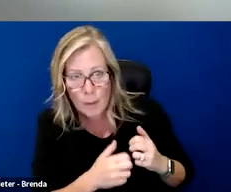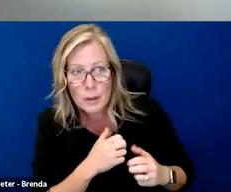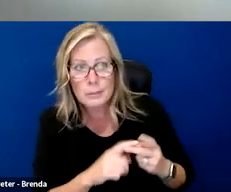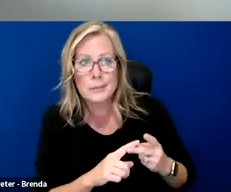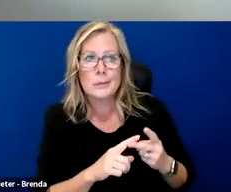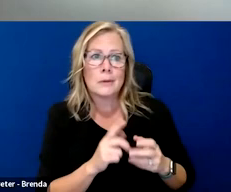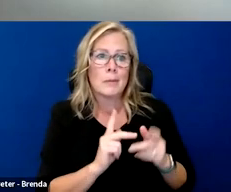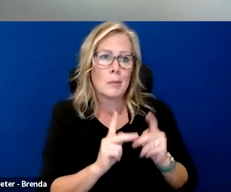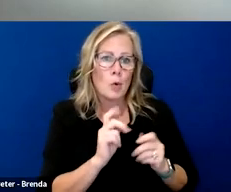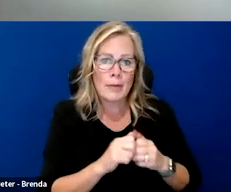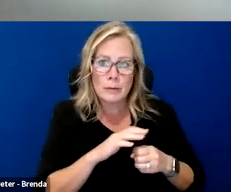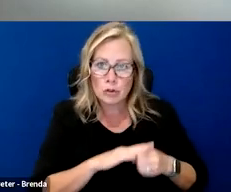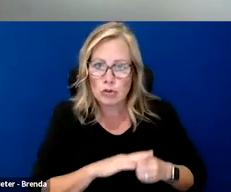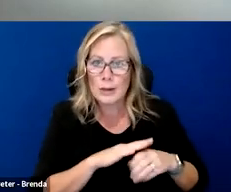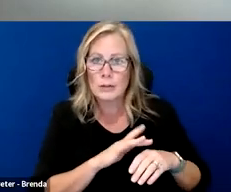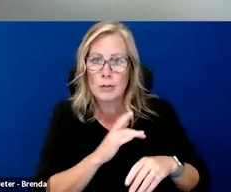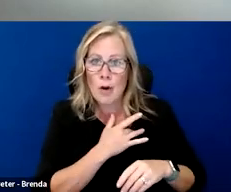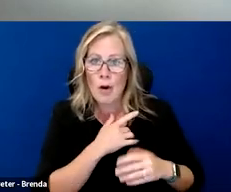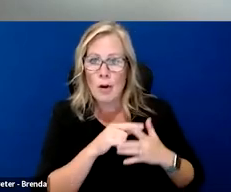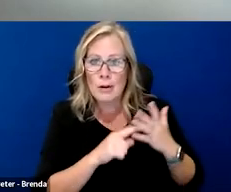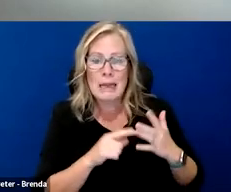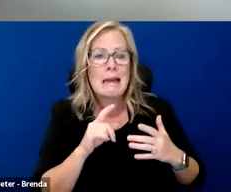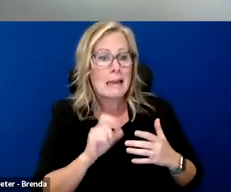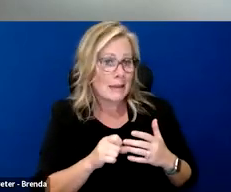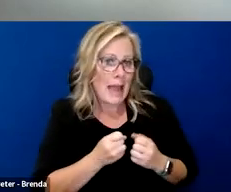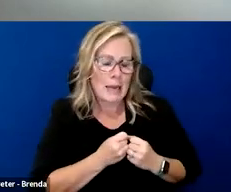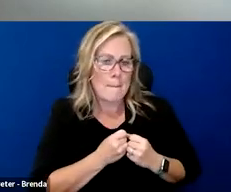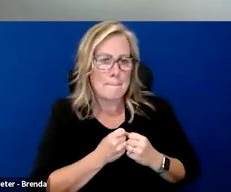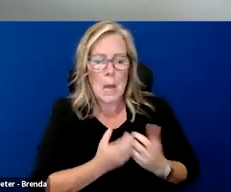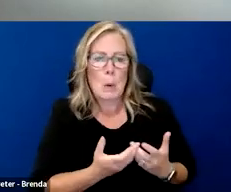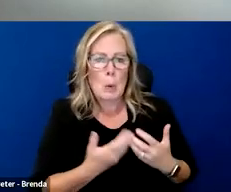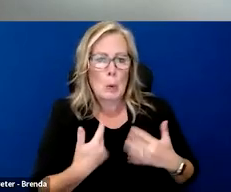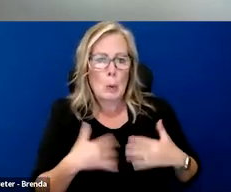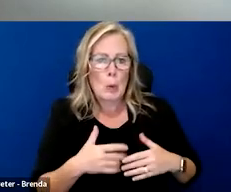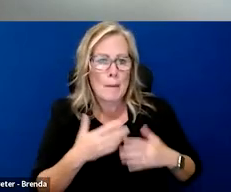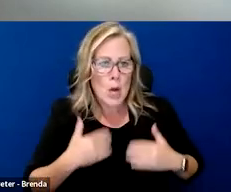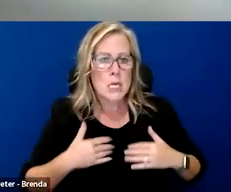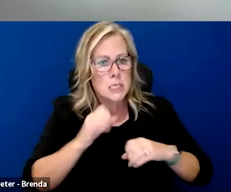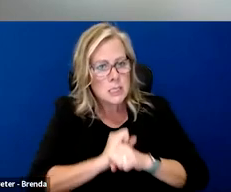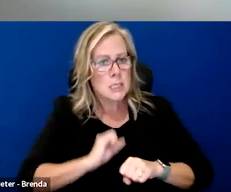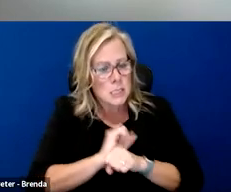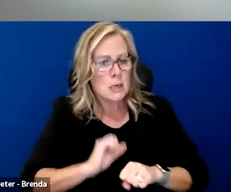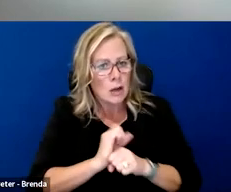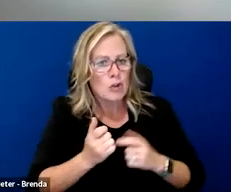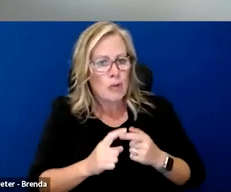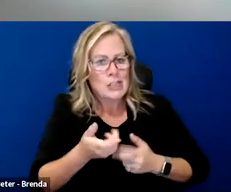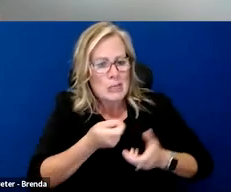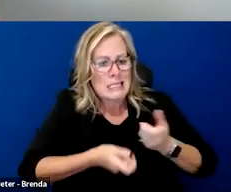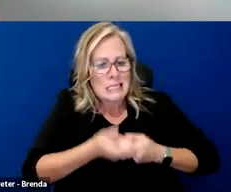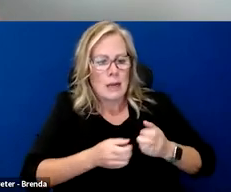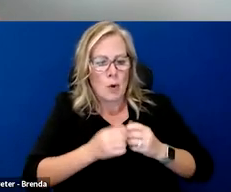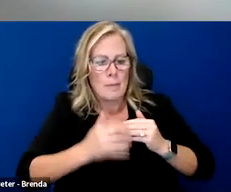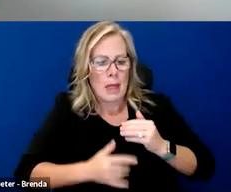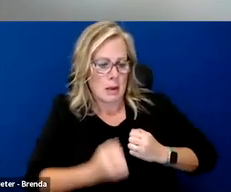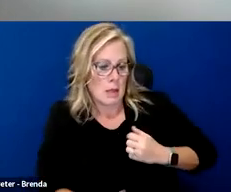and can lead to a lot of exacerbation potentially of arrhythmias and even heart attacks. So